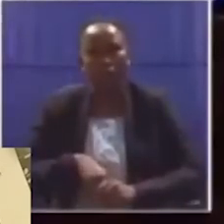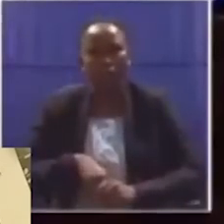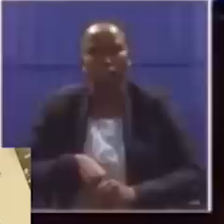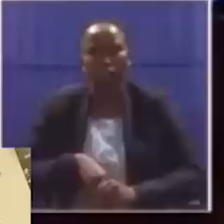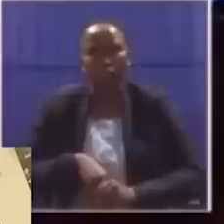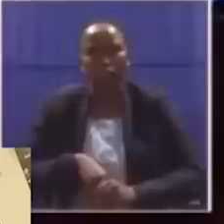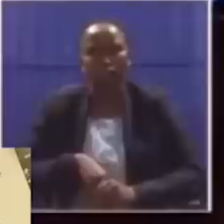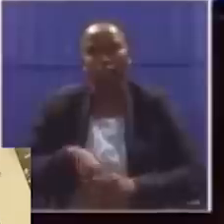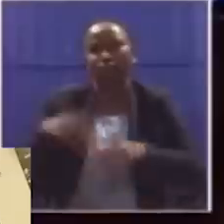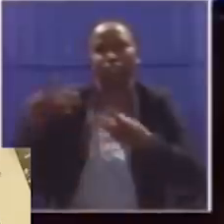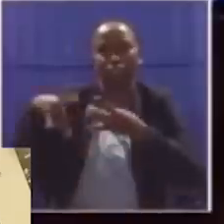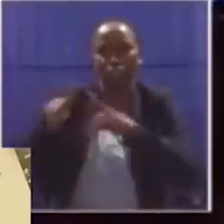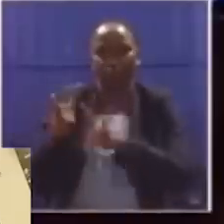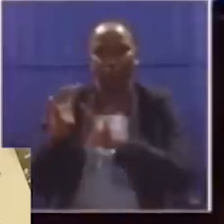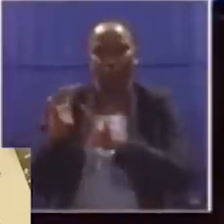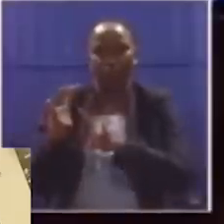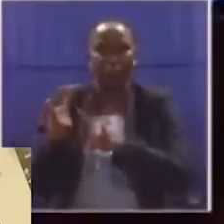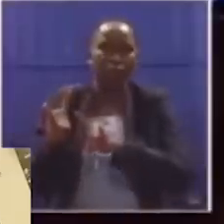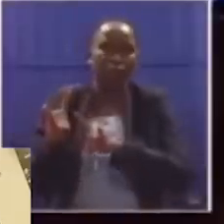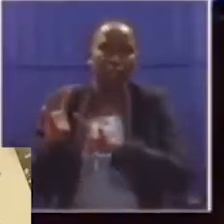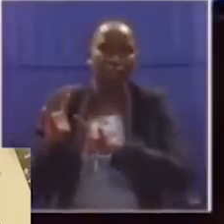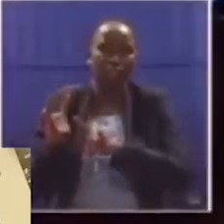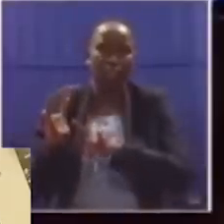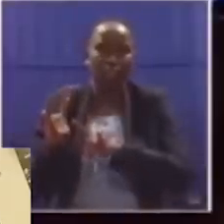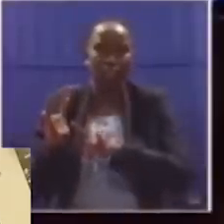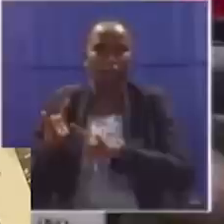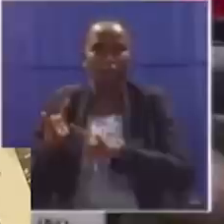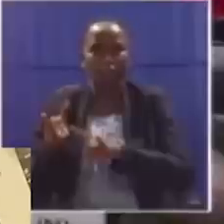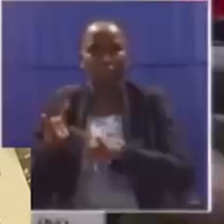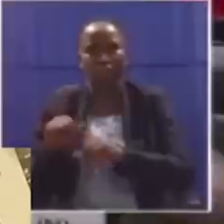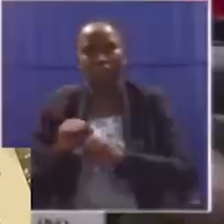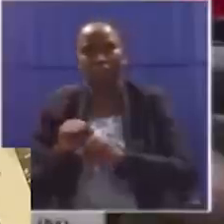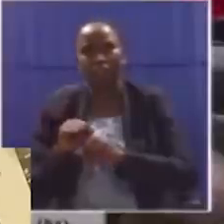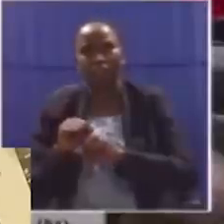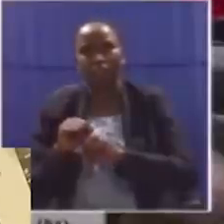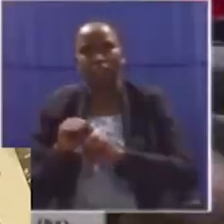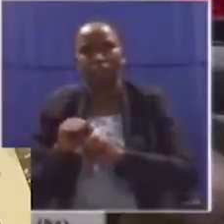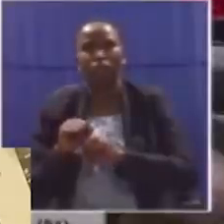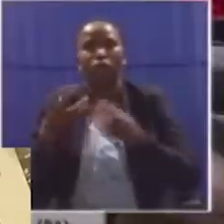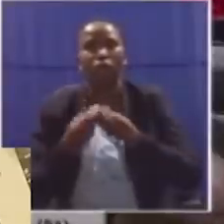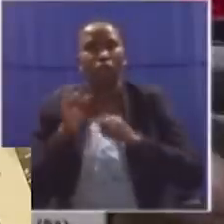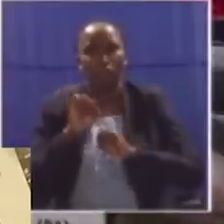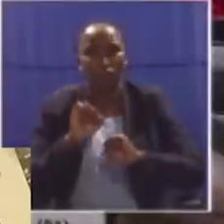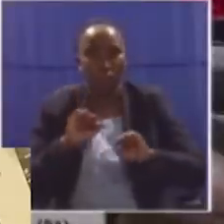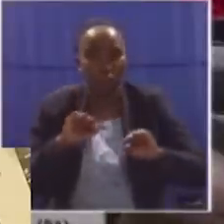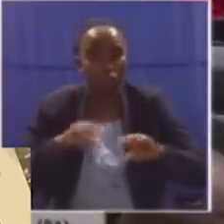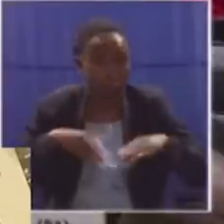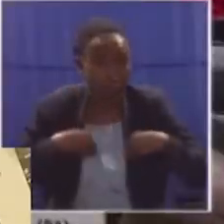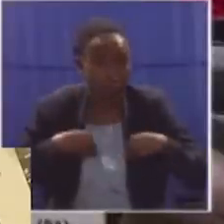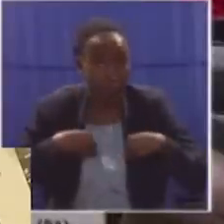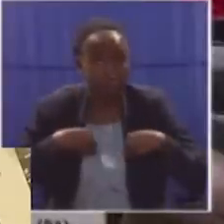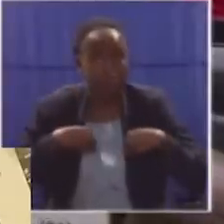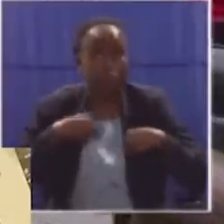Chairperson, on a point of order, can you declare with your discretion